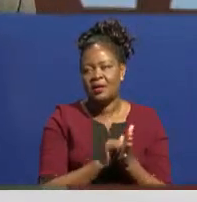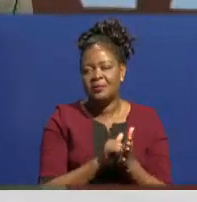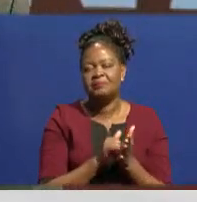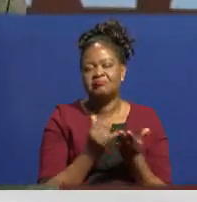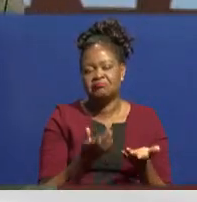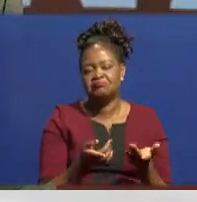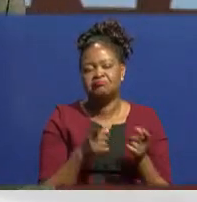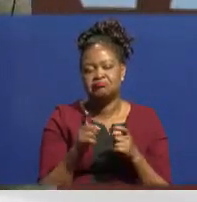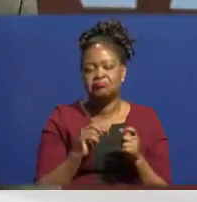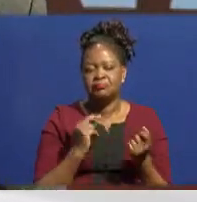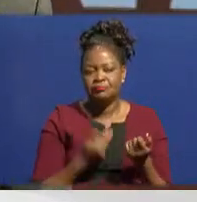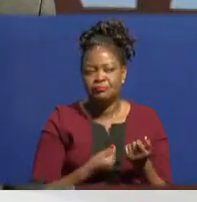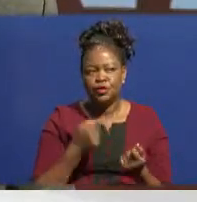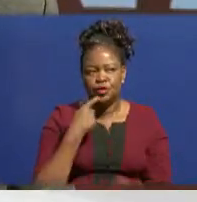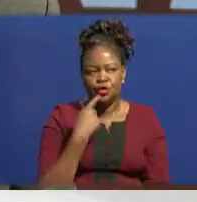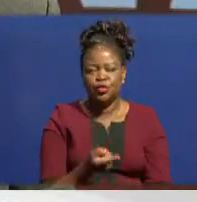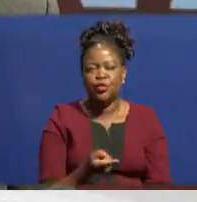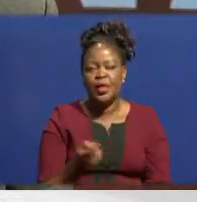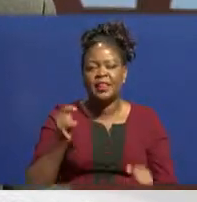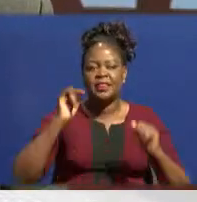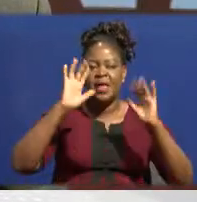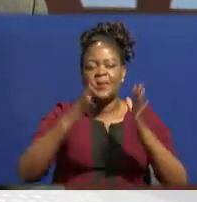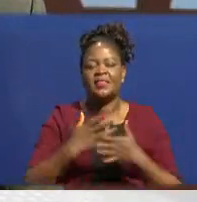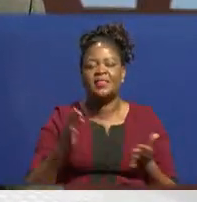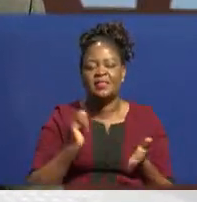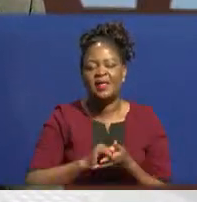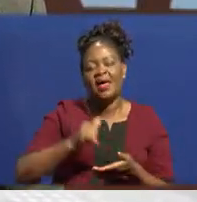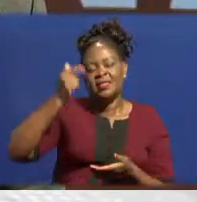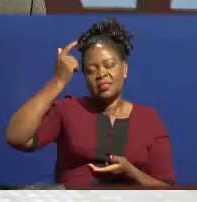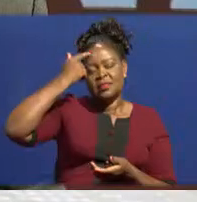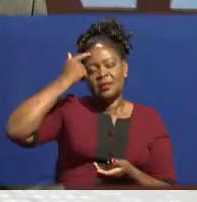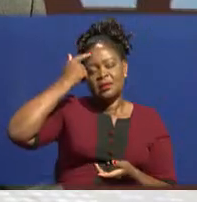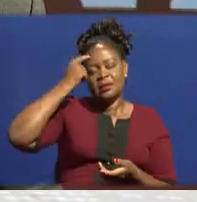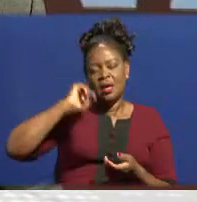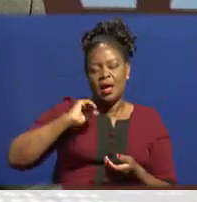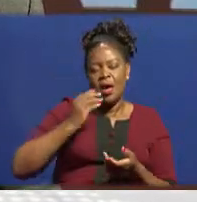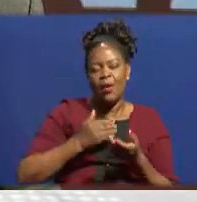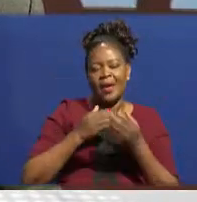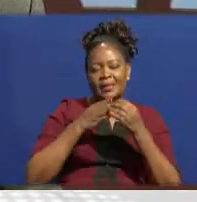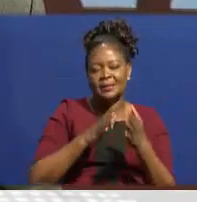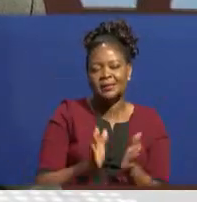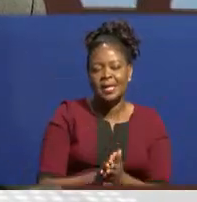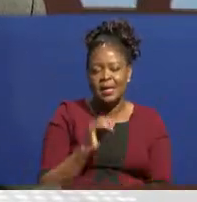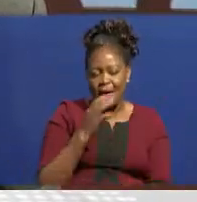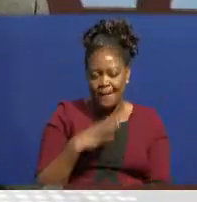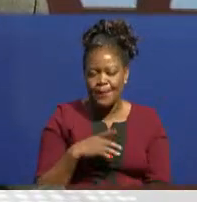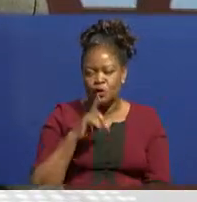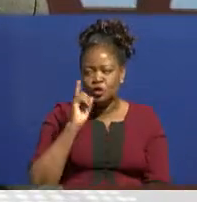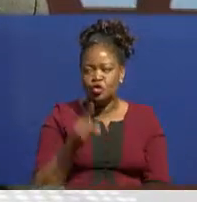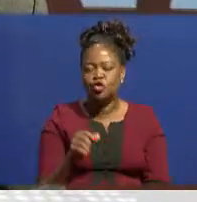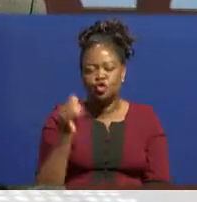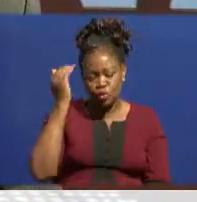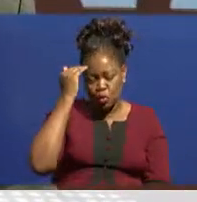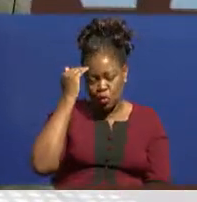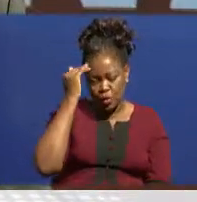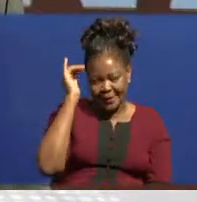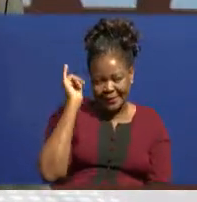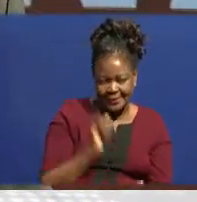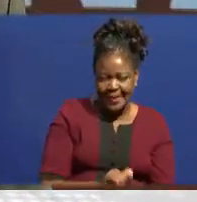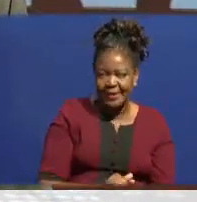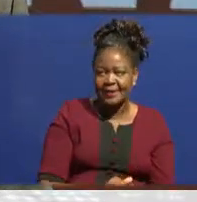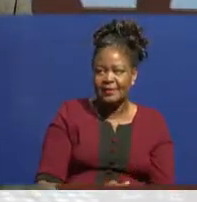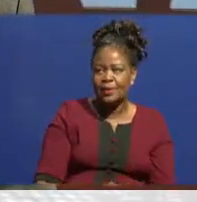is governing us? Yes. So the important thing that I think our leaders and the Kenyans at large should know is